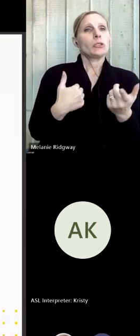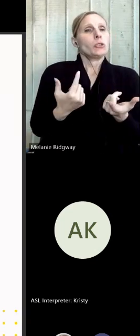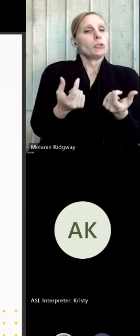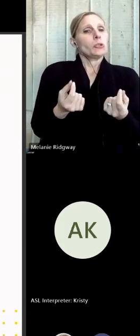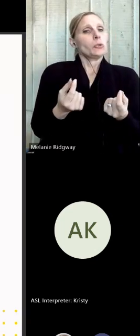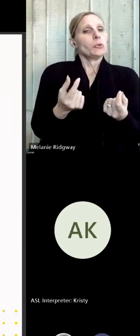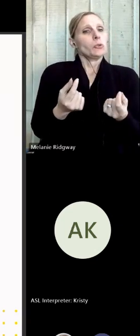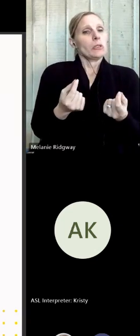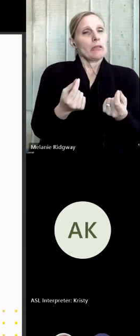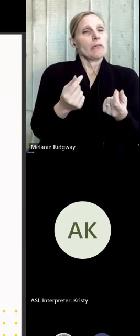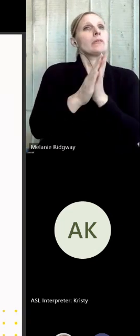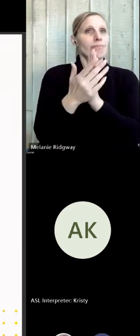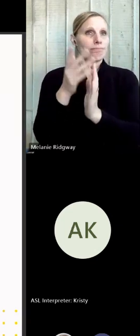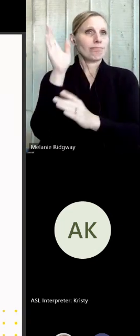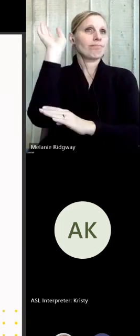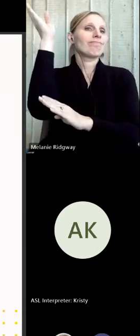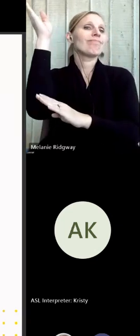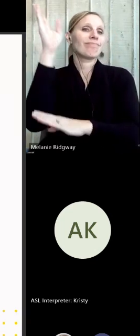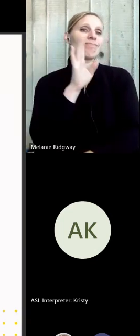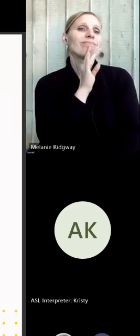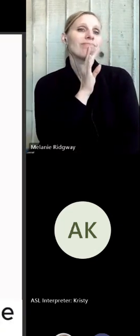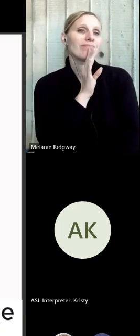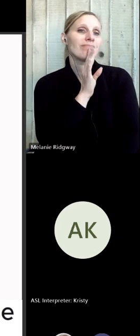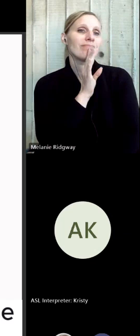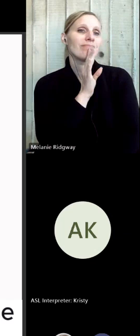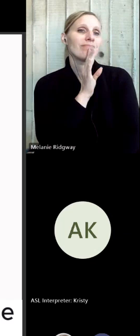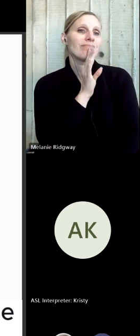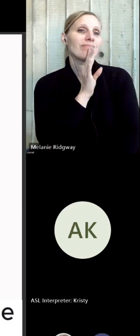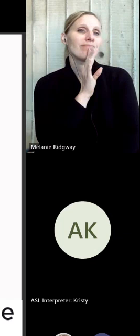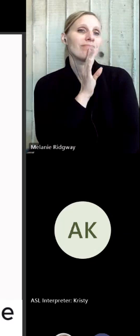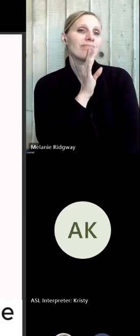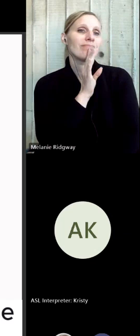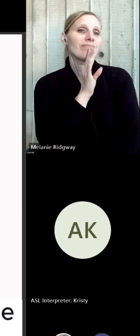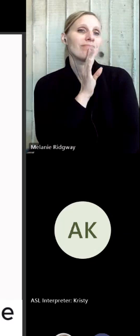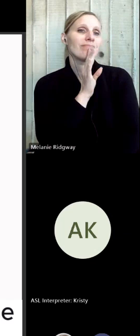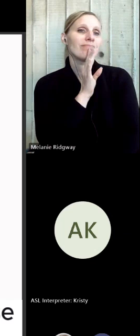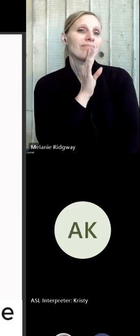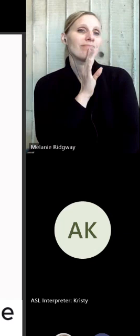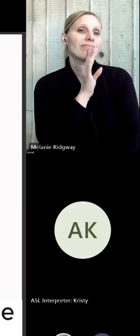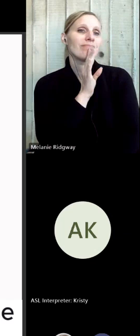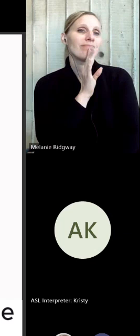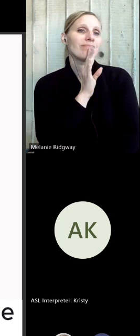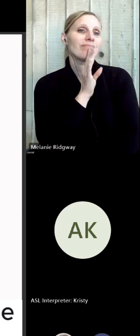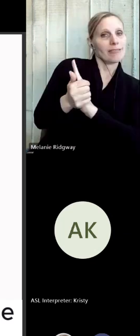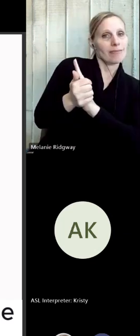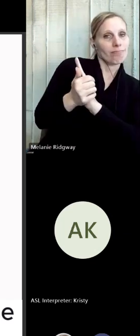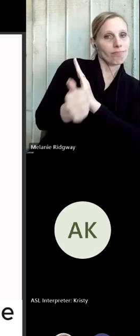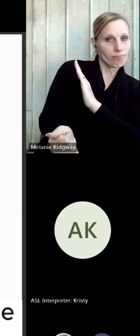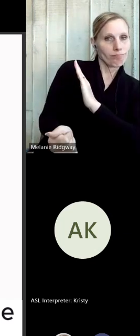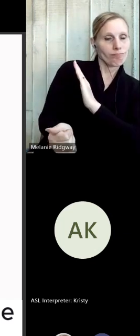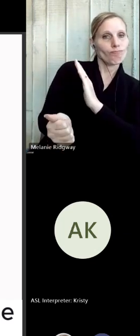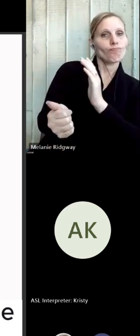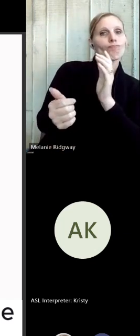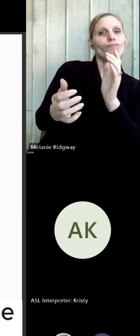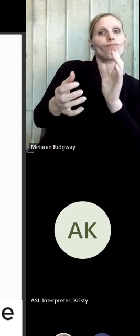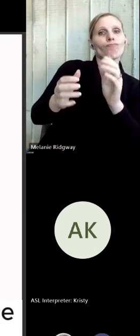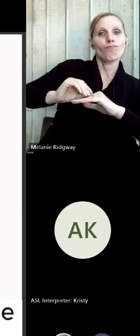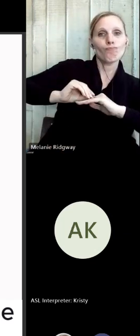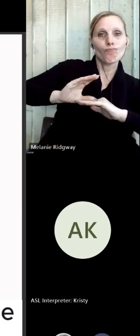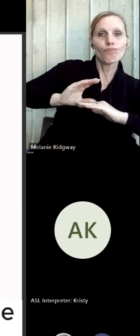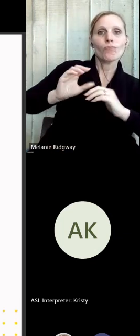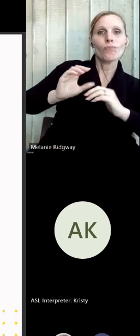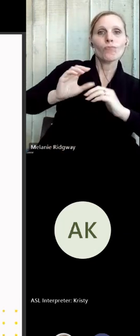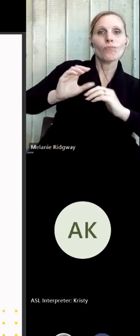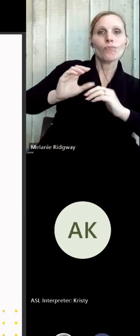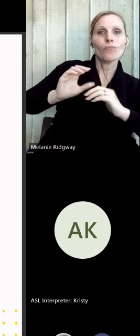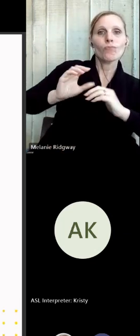the speaker. Okay, here's where Tim flips the script. And because of